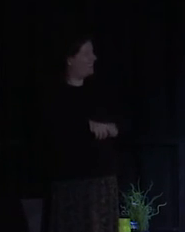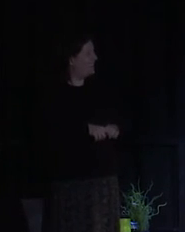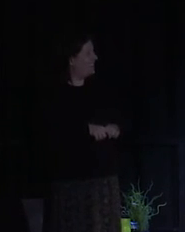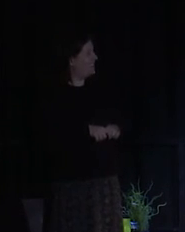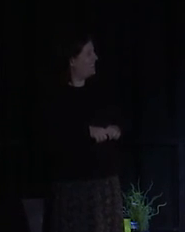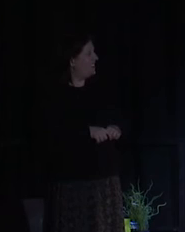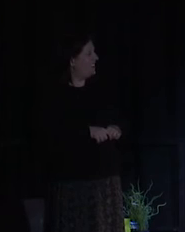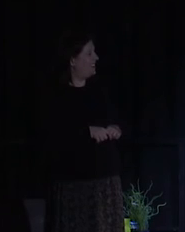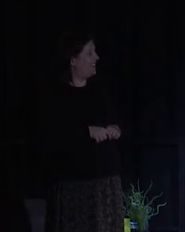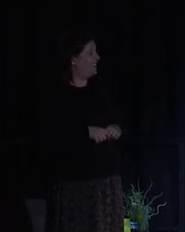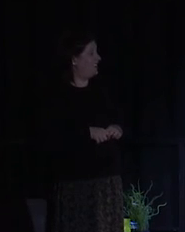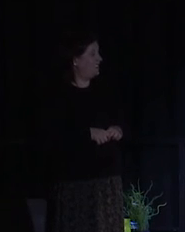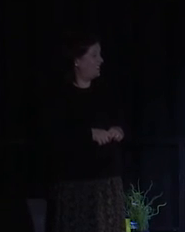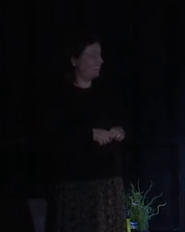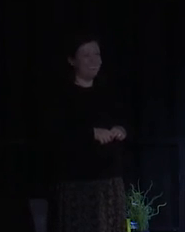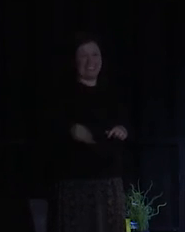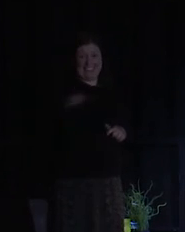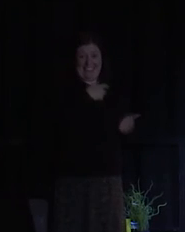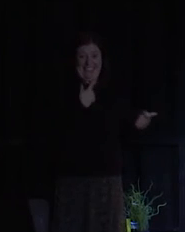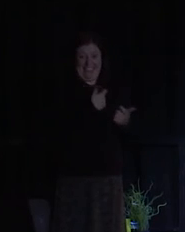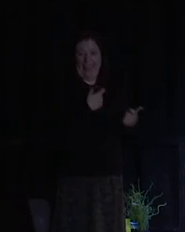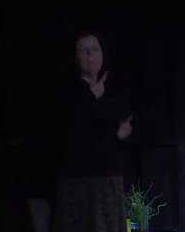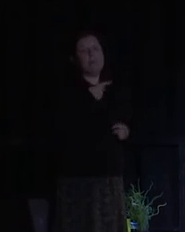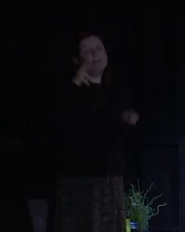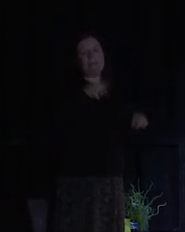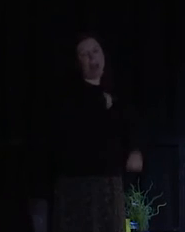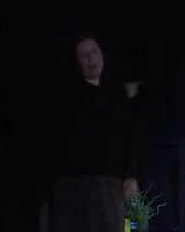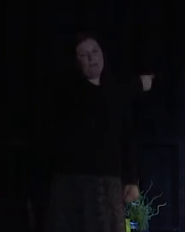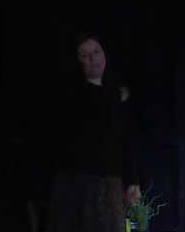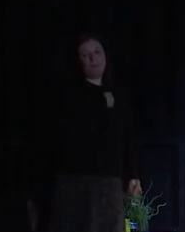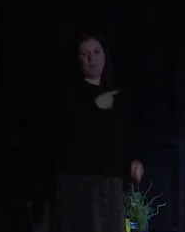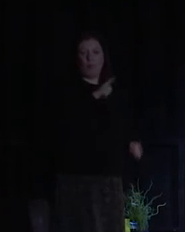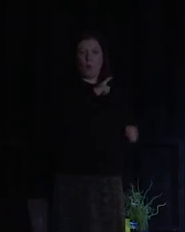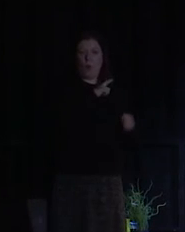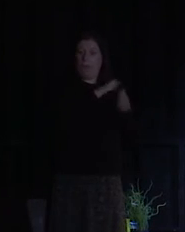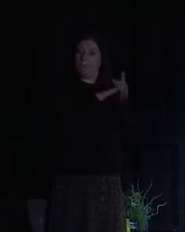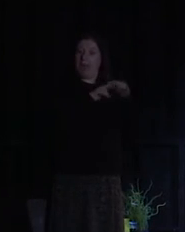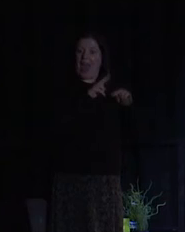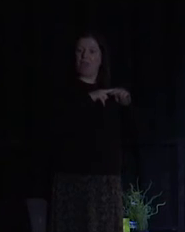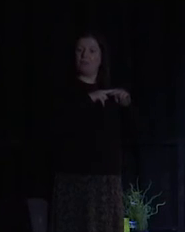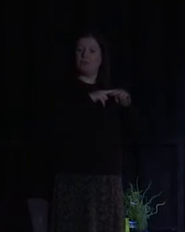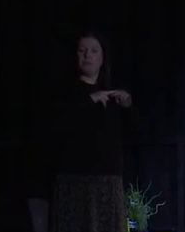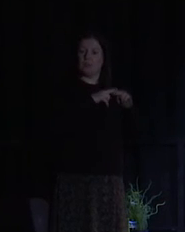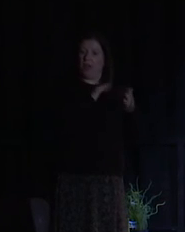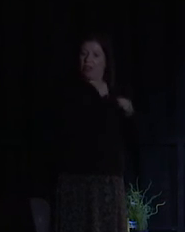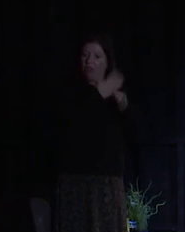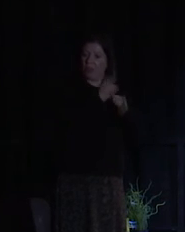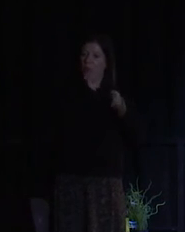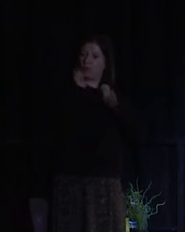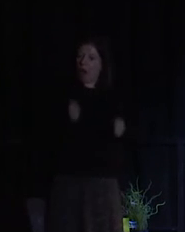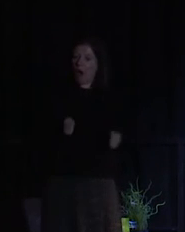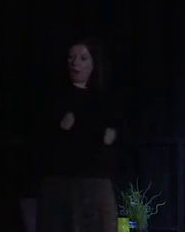Wow, it's fantastic. So we're now, I didn't see this, but apparently, because the parents encouraged, there's prizes to be won.